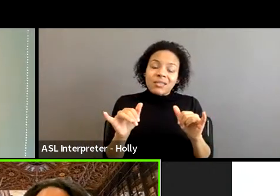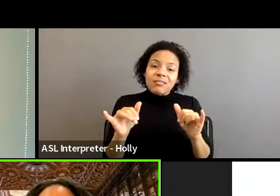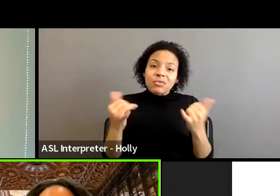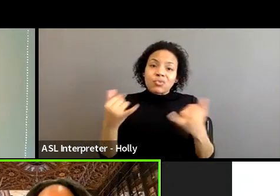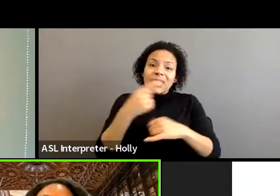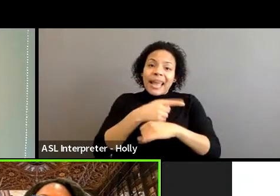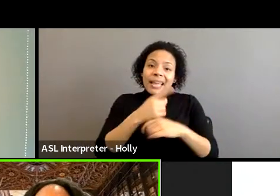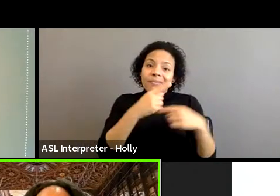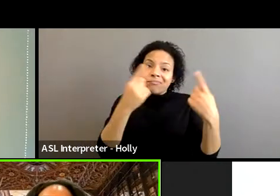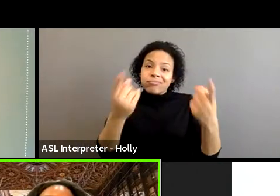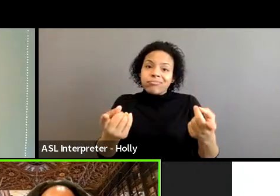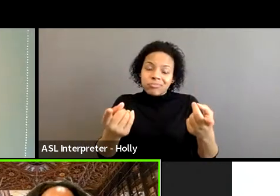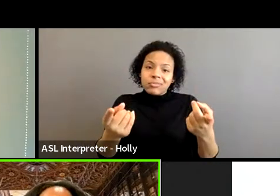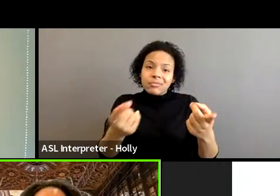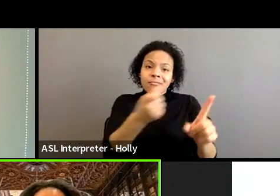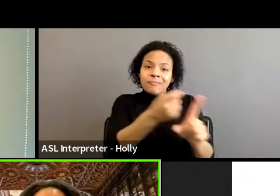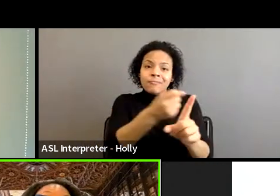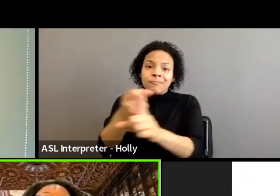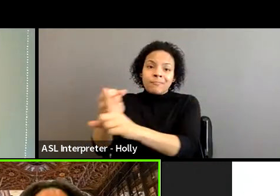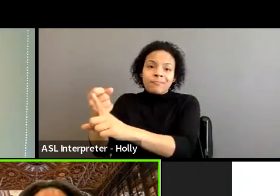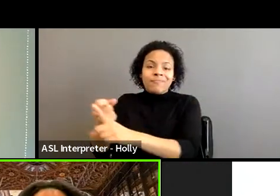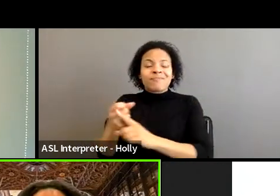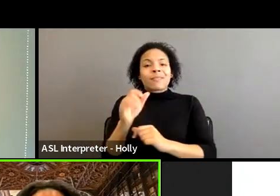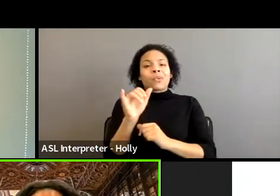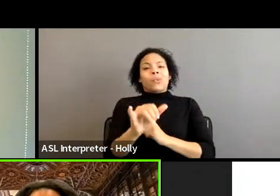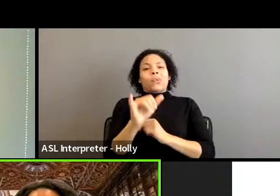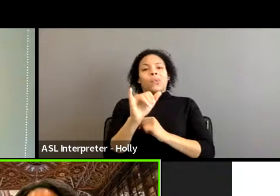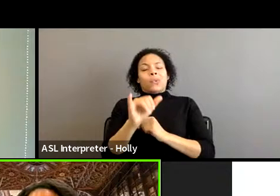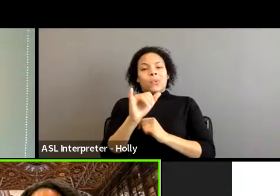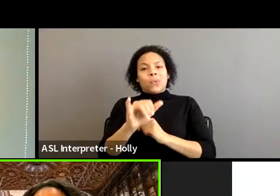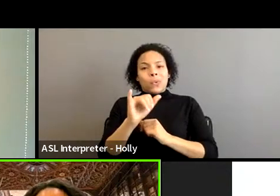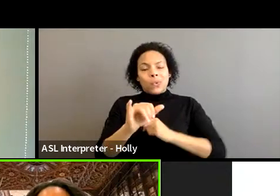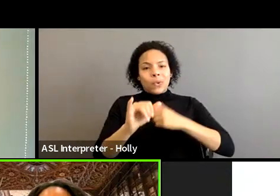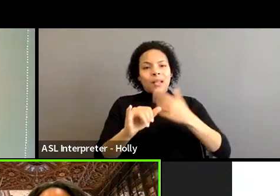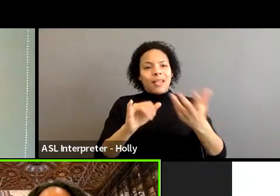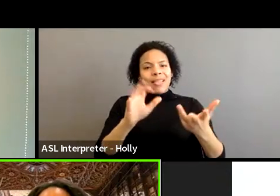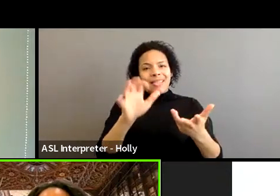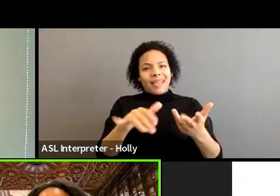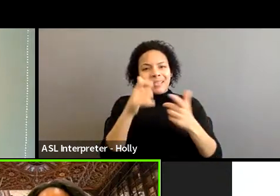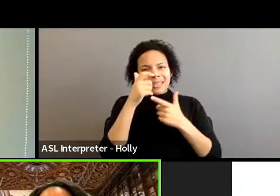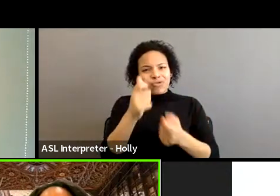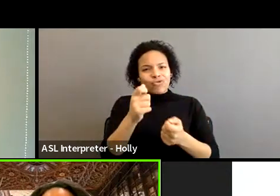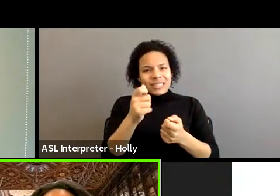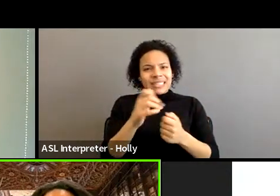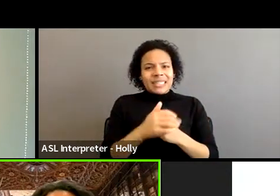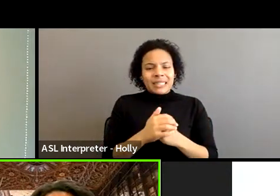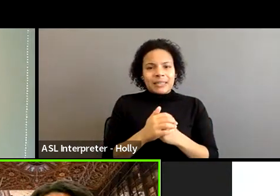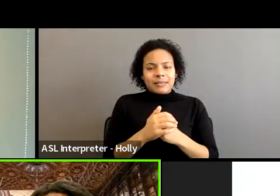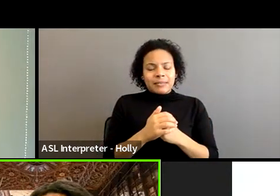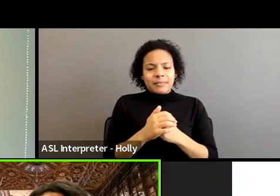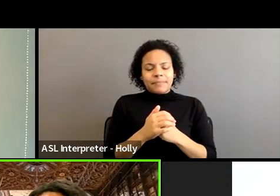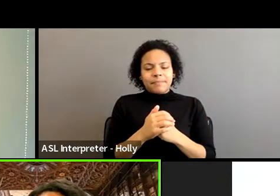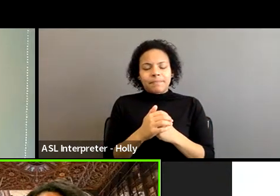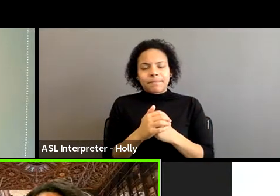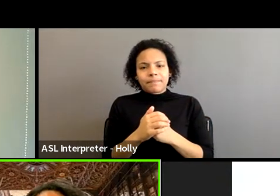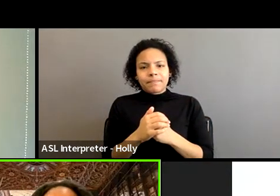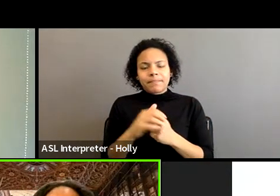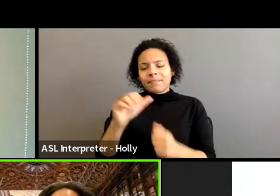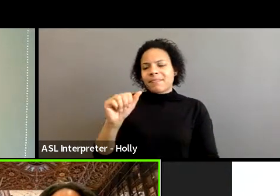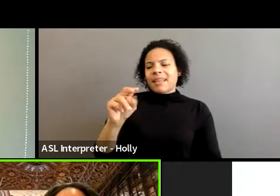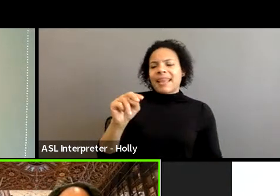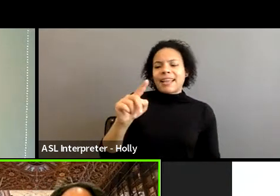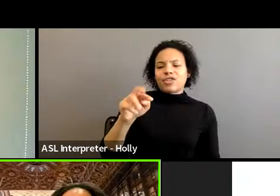experience for me, again, understanding the cultural background that I came from. So all of that to say, when you mentioned, Andrielle,